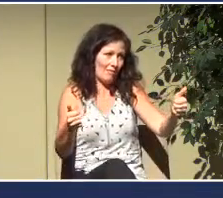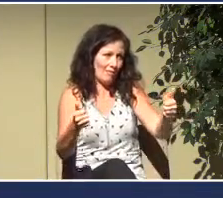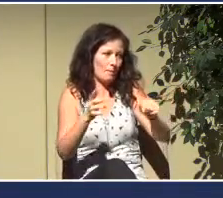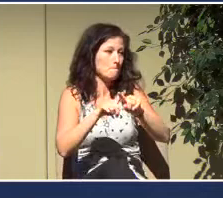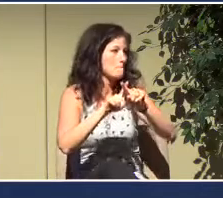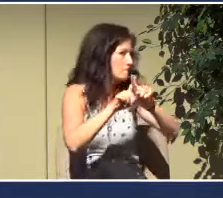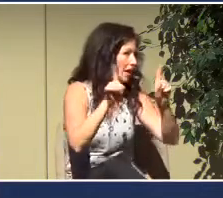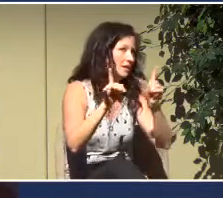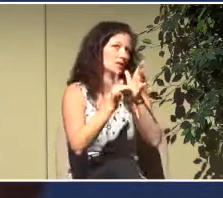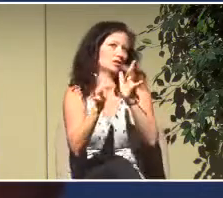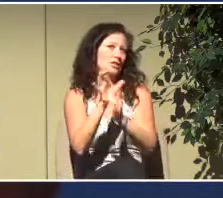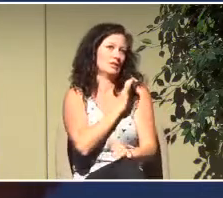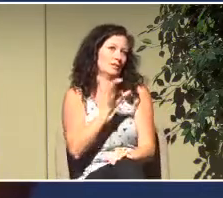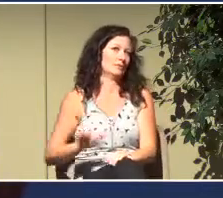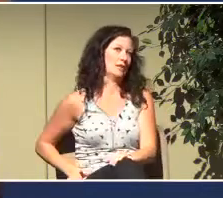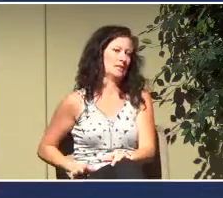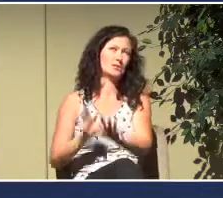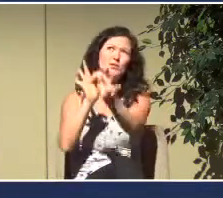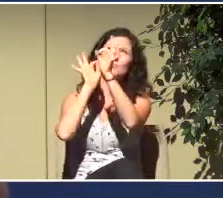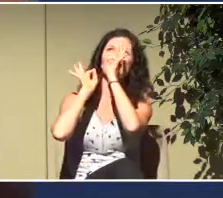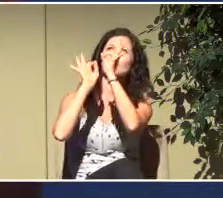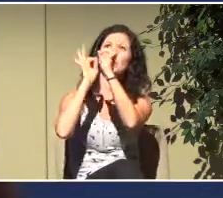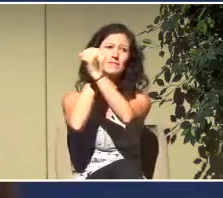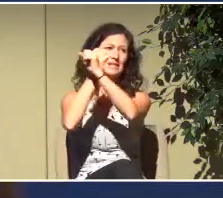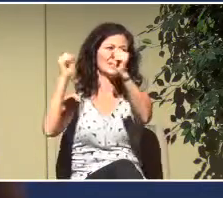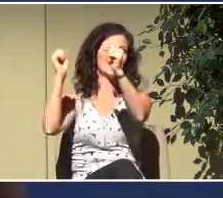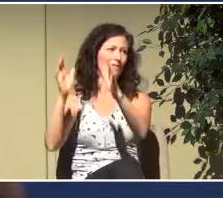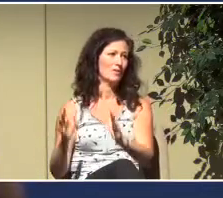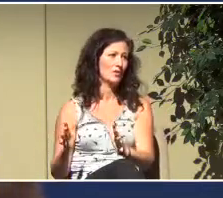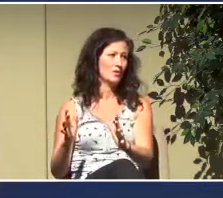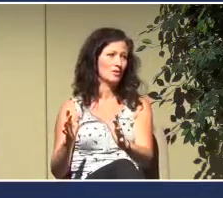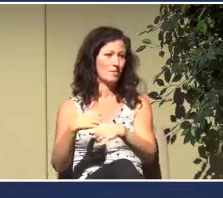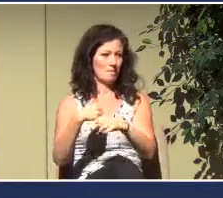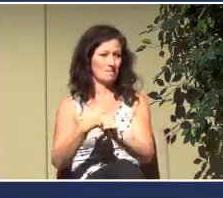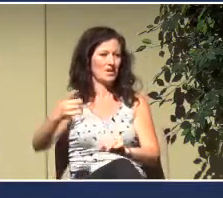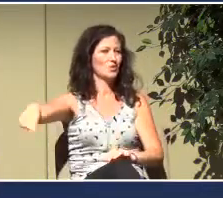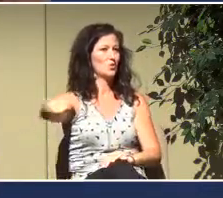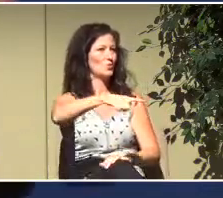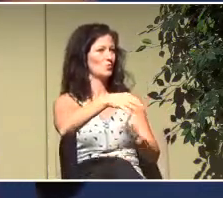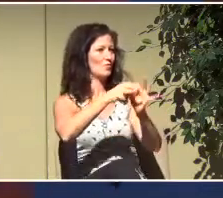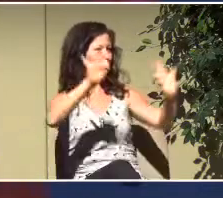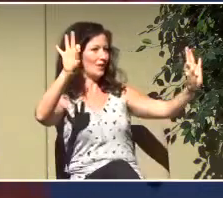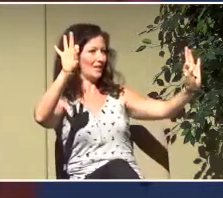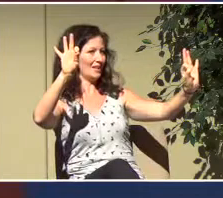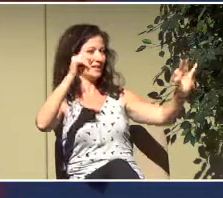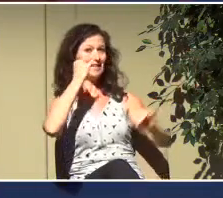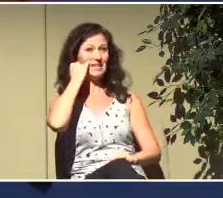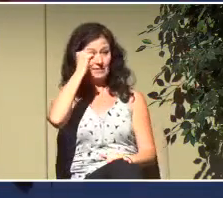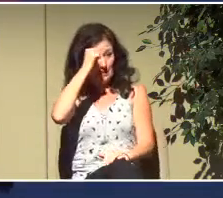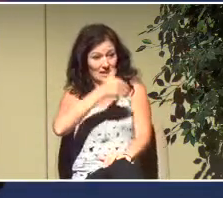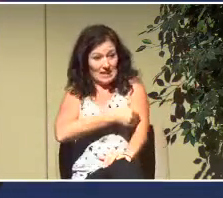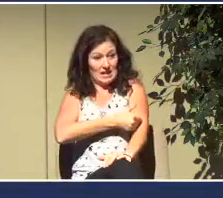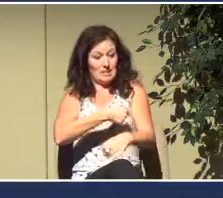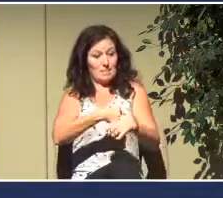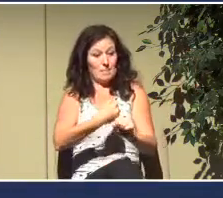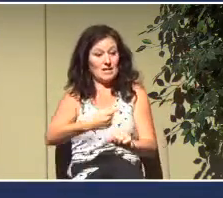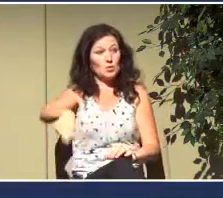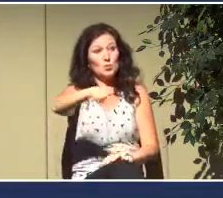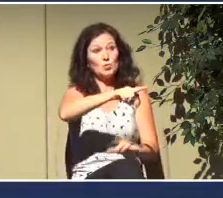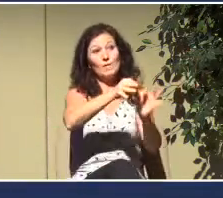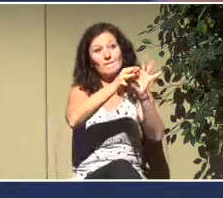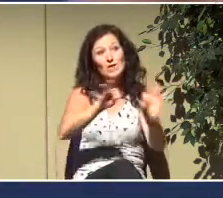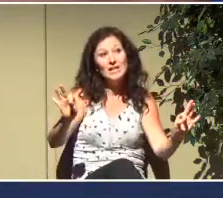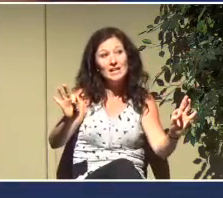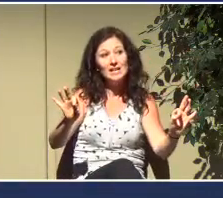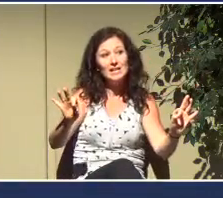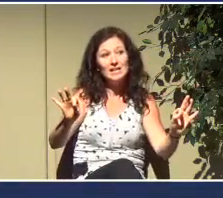Kings and Lord of Lords, the perfect Savior, has set you free. Jesus said, if the Son sets you free, you shall be free